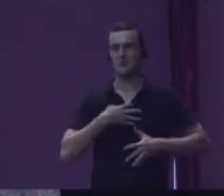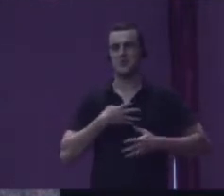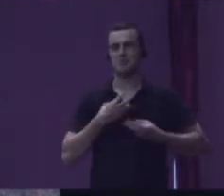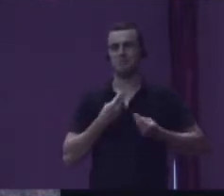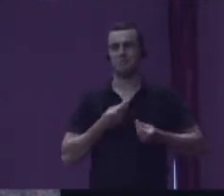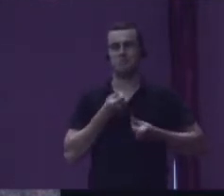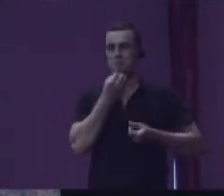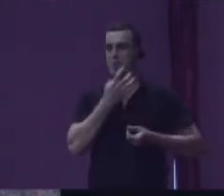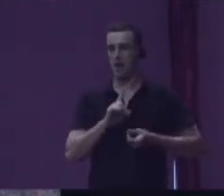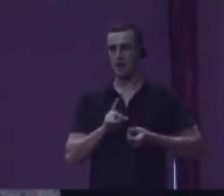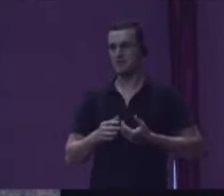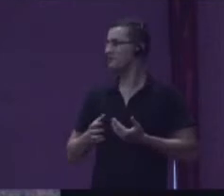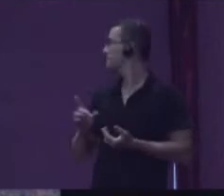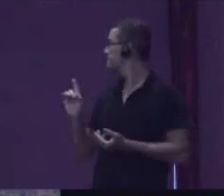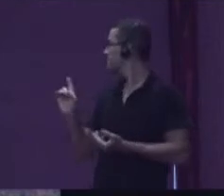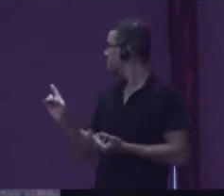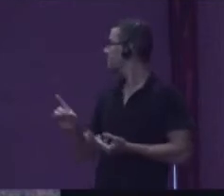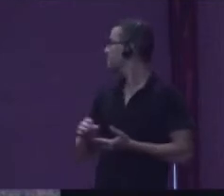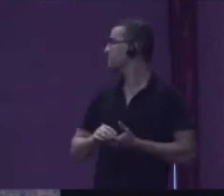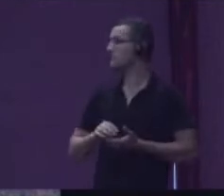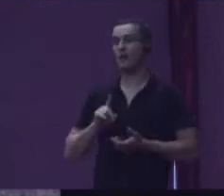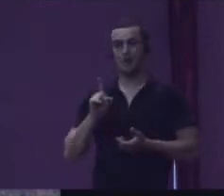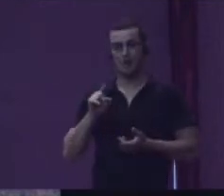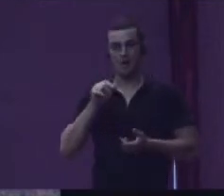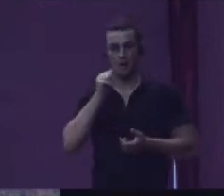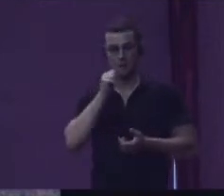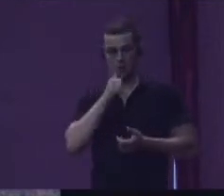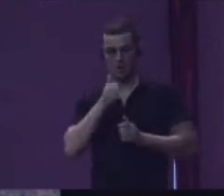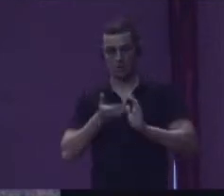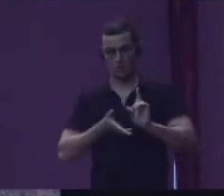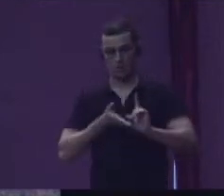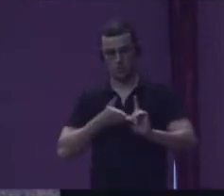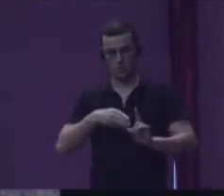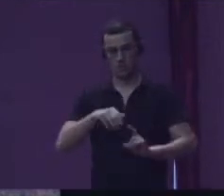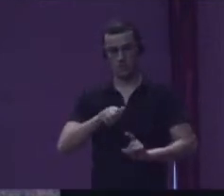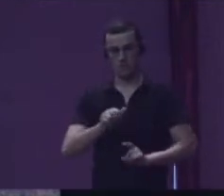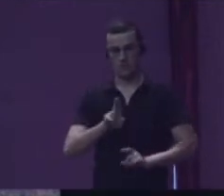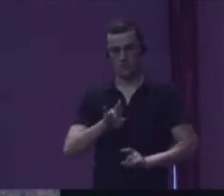Maria tying the abdominal binder on.